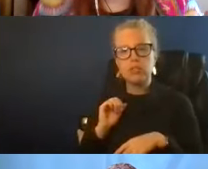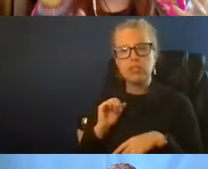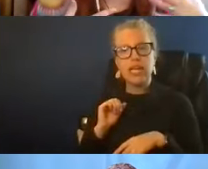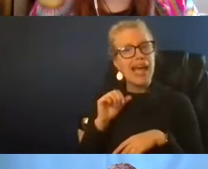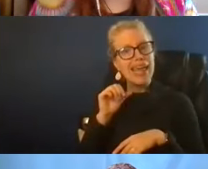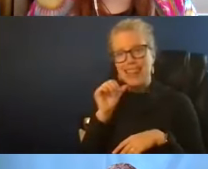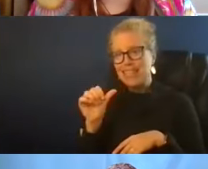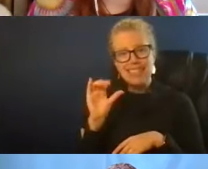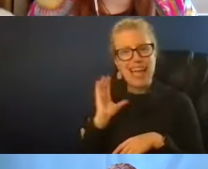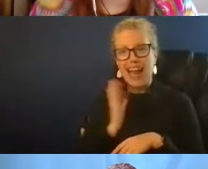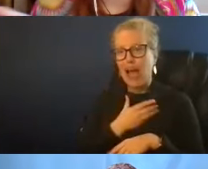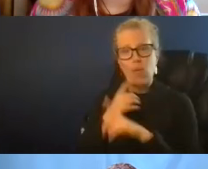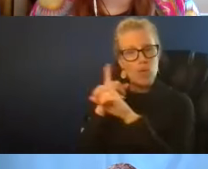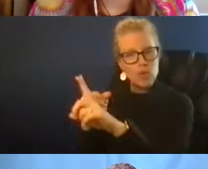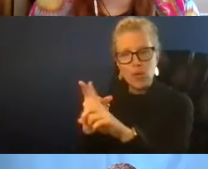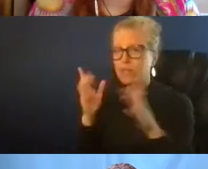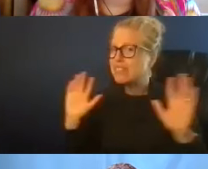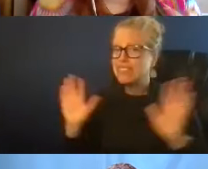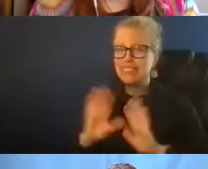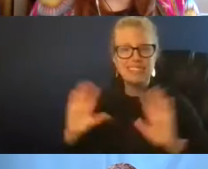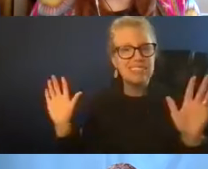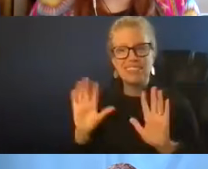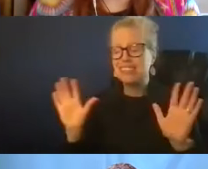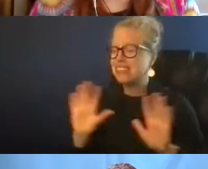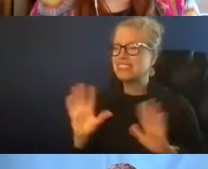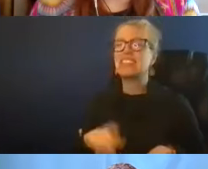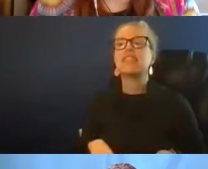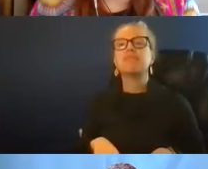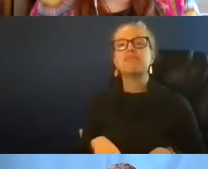the impression we want to be putting out into the world.